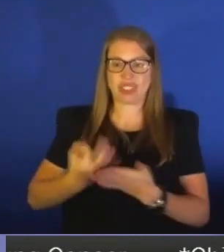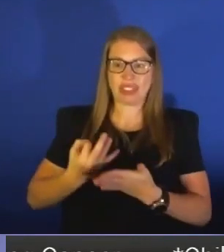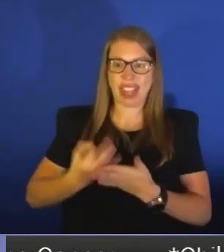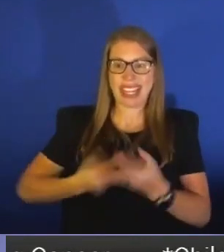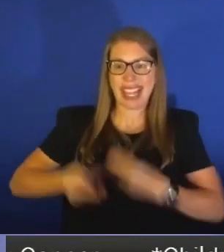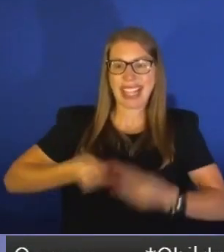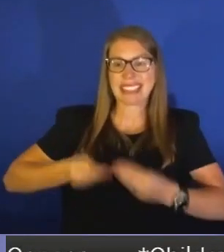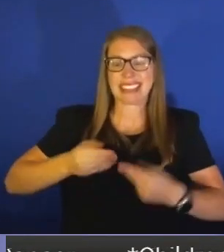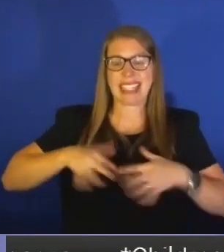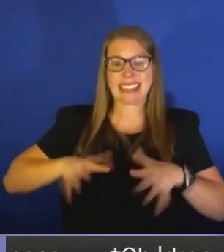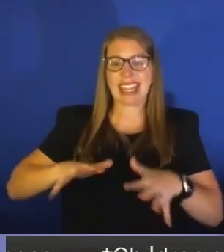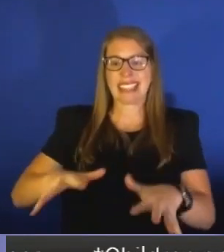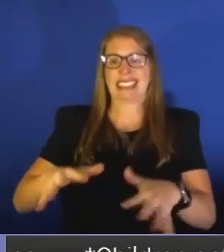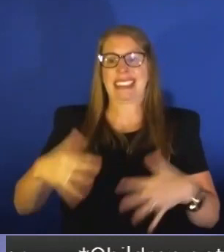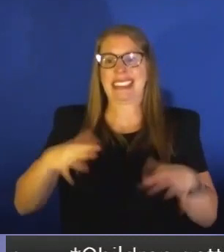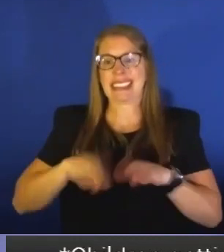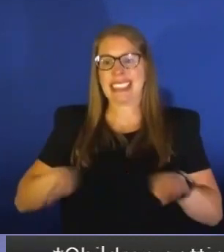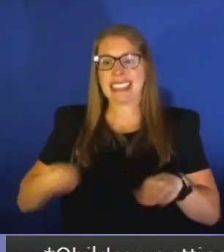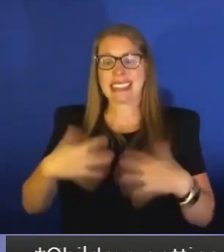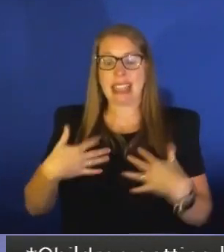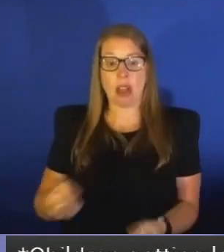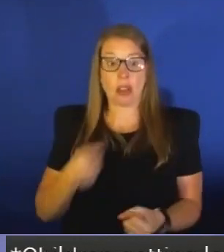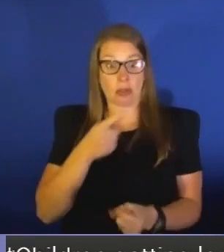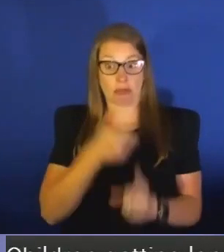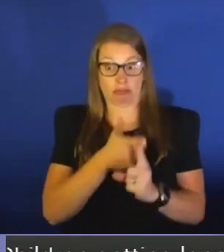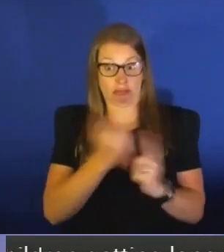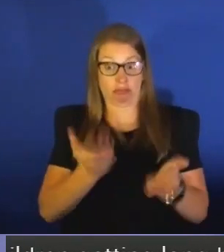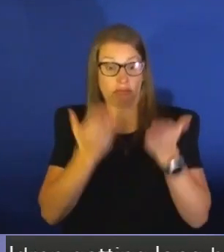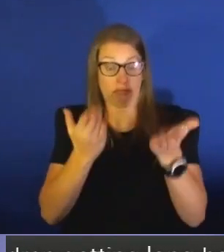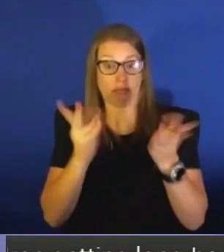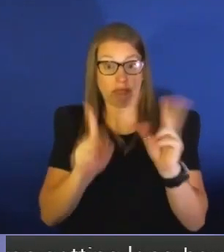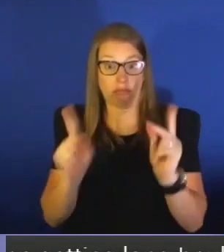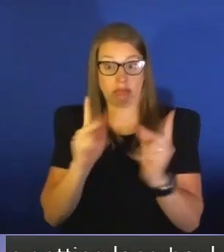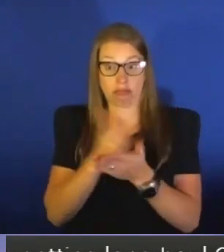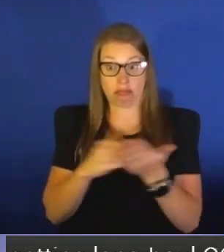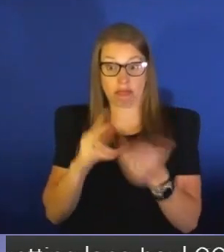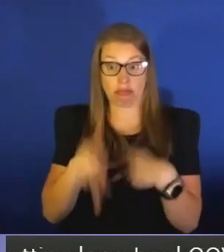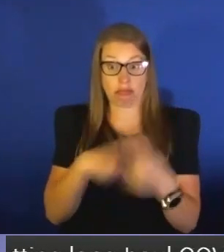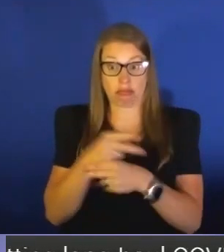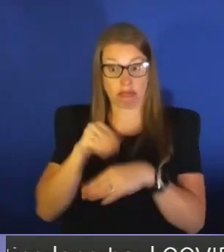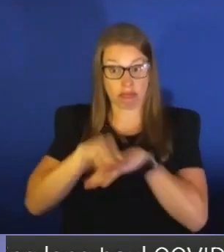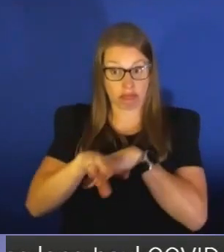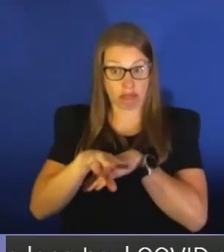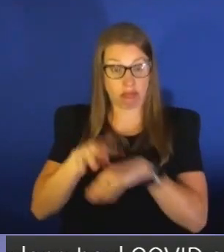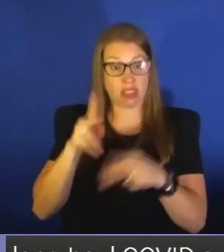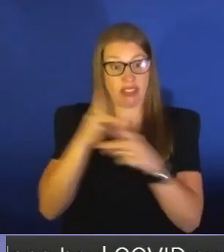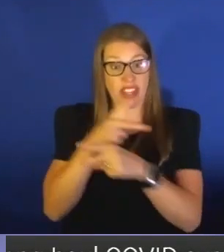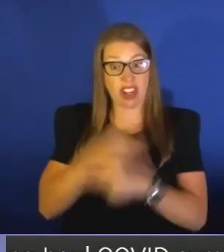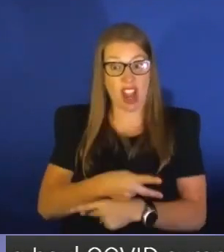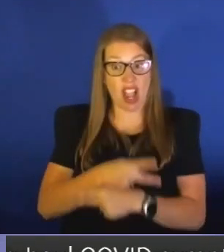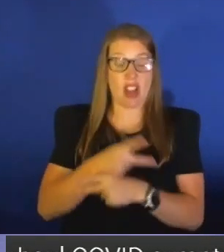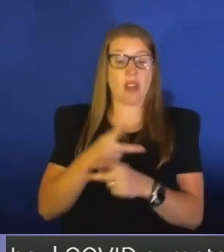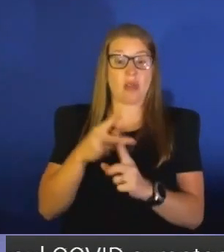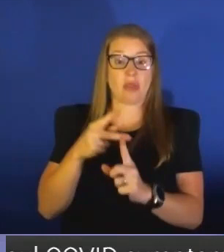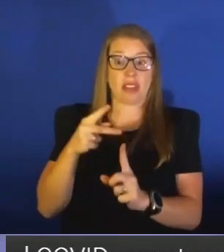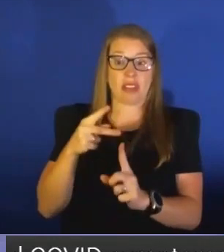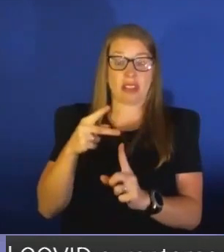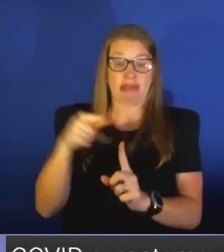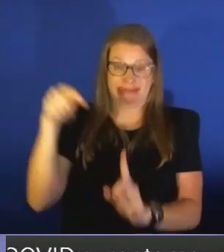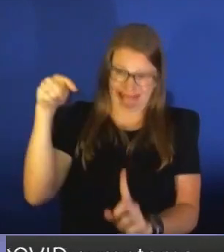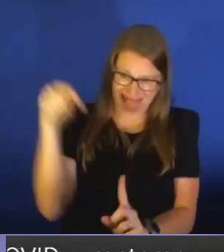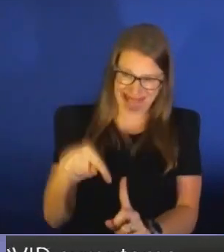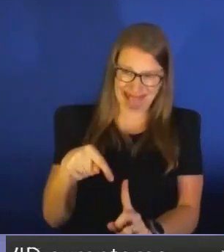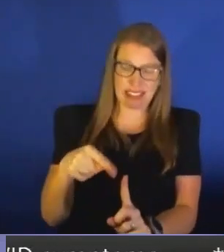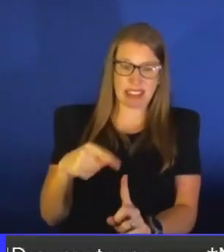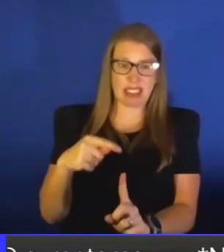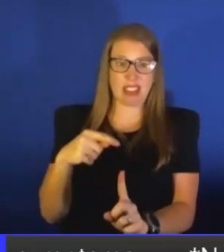anxiety, kids' health? Do you recommend, Dr. Stevens, people getting some sort of counseling to find out what it is to get to the root to then coincide with the help that you're